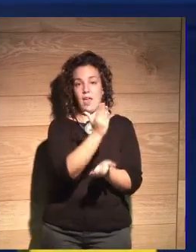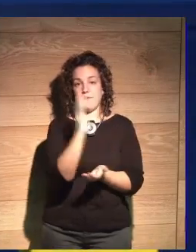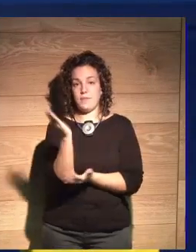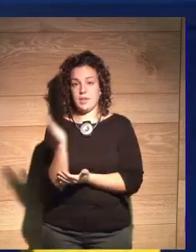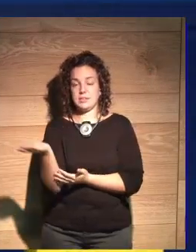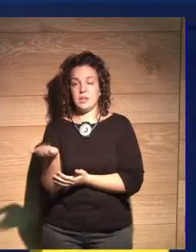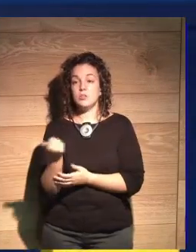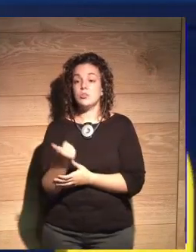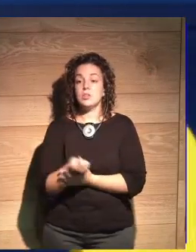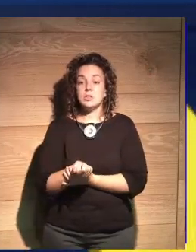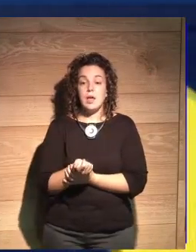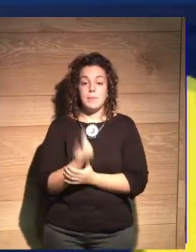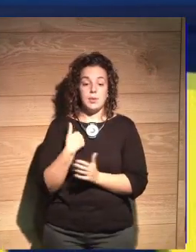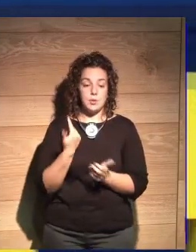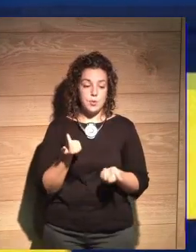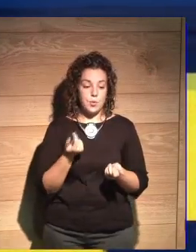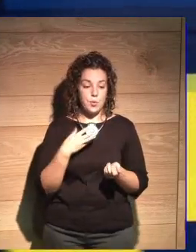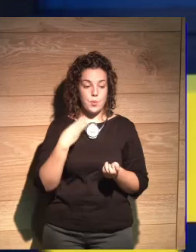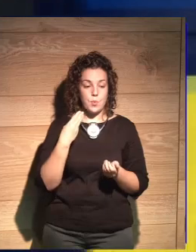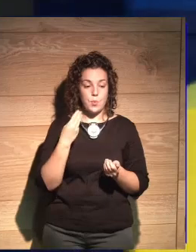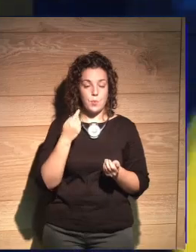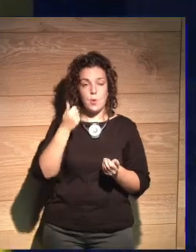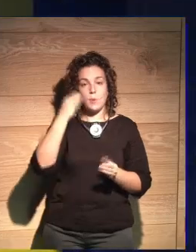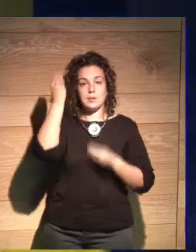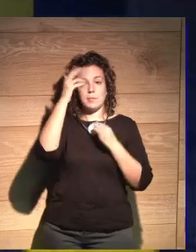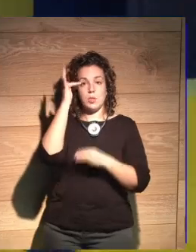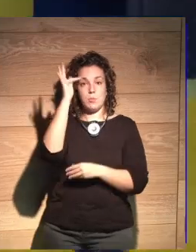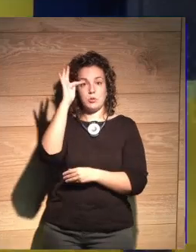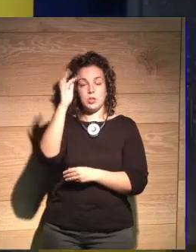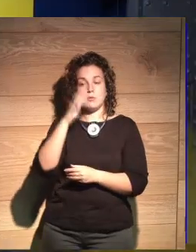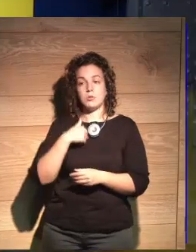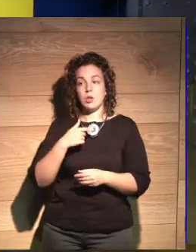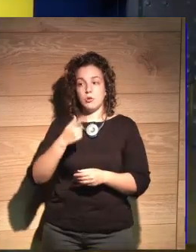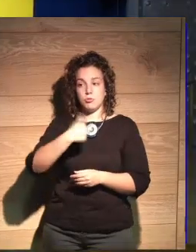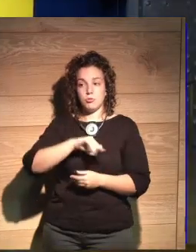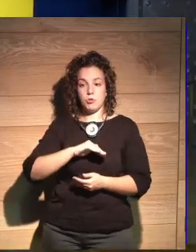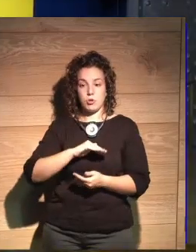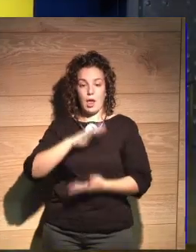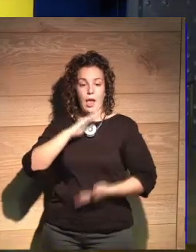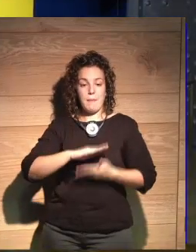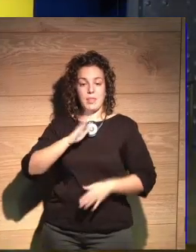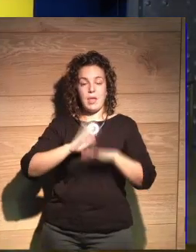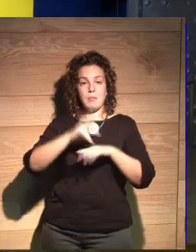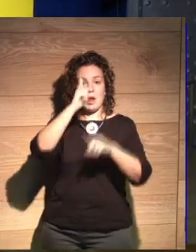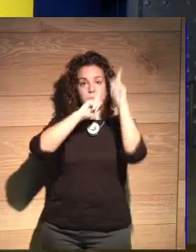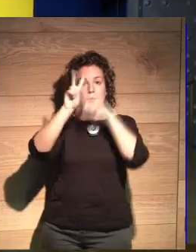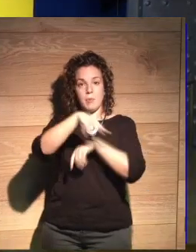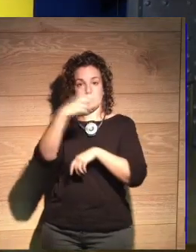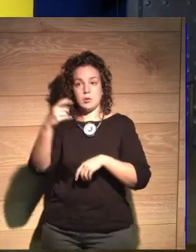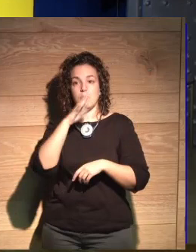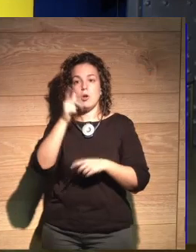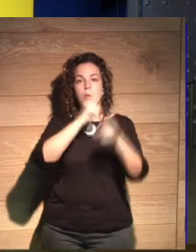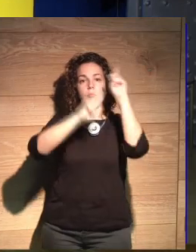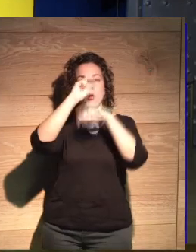world will also succeed in solving these other problems, the nuclear problem and the climate change problem. Nevertheless, one has